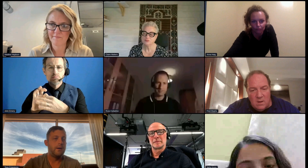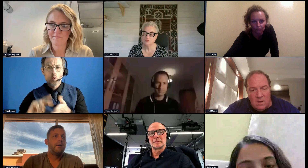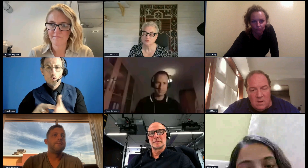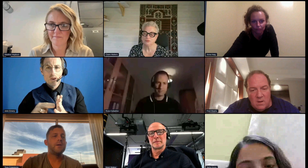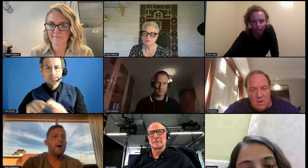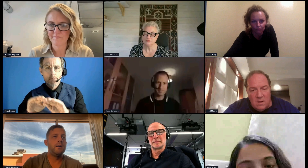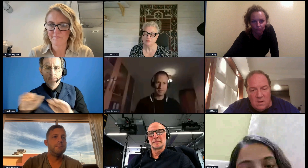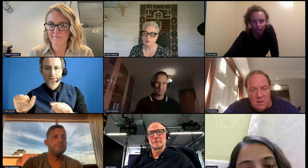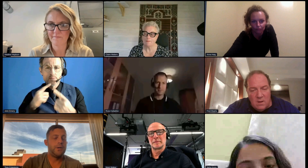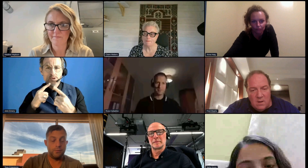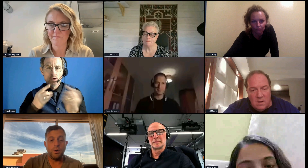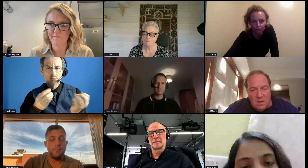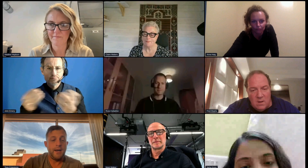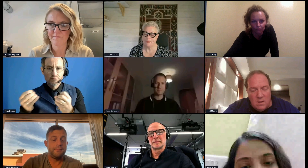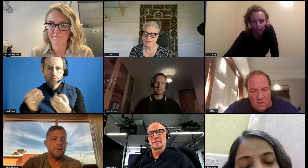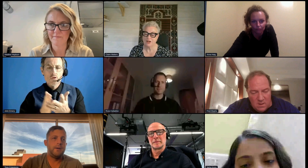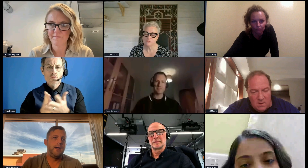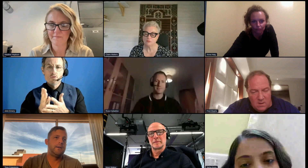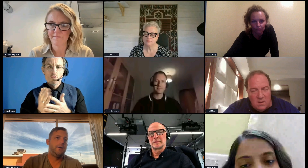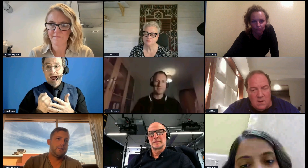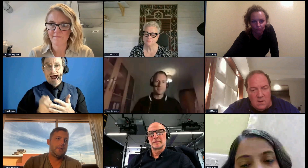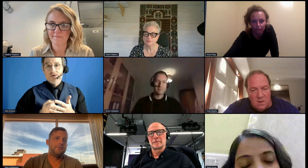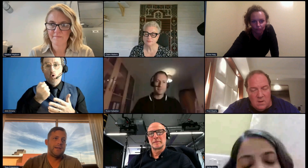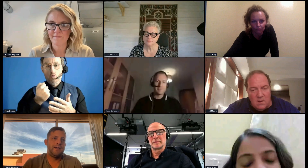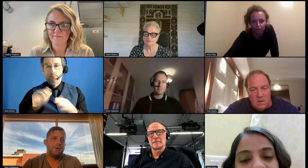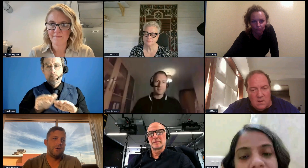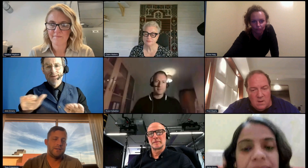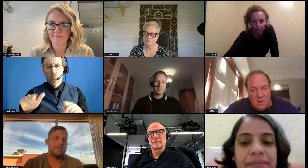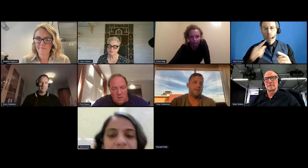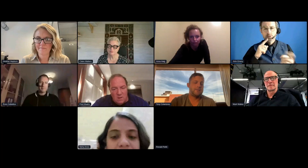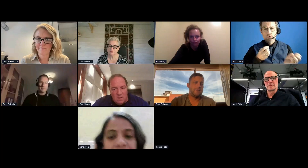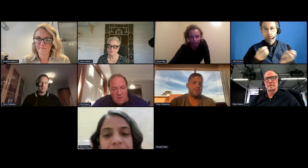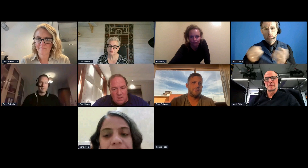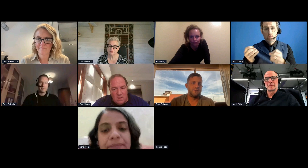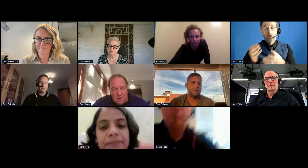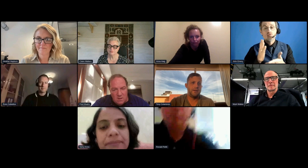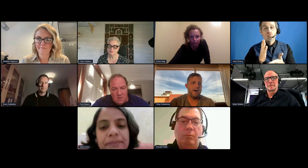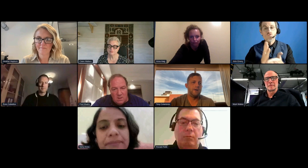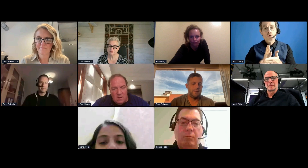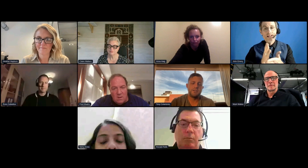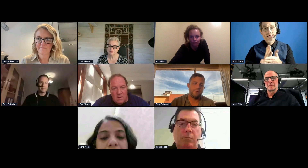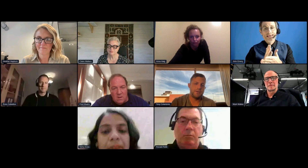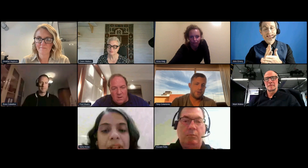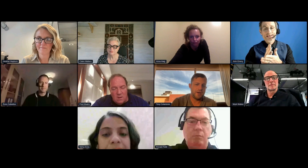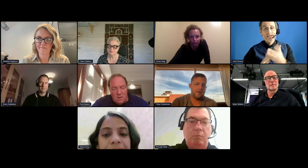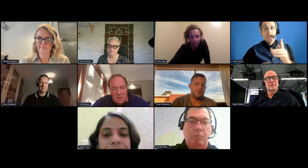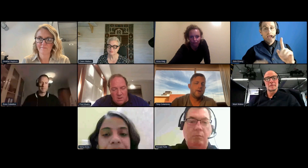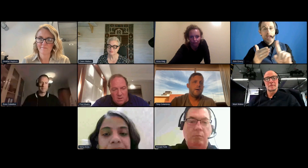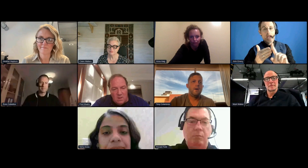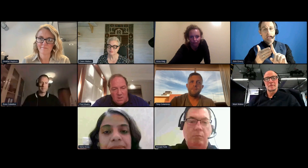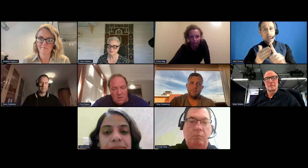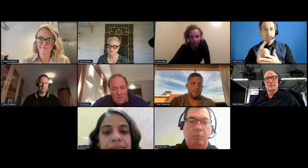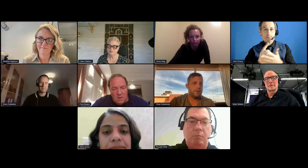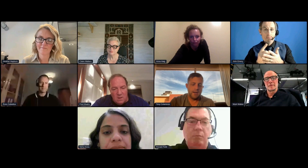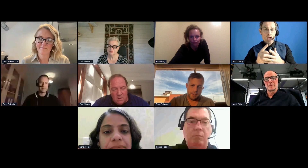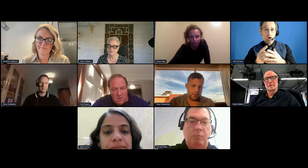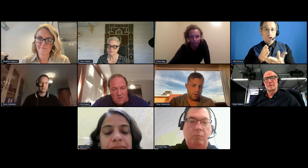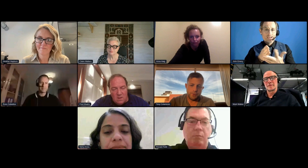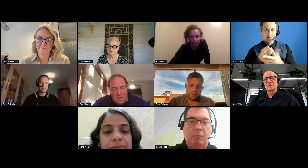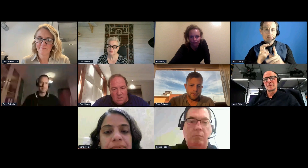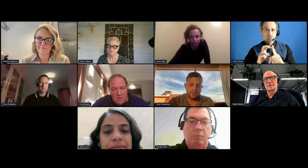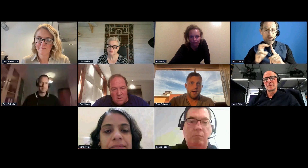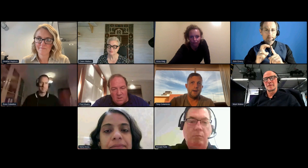our, through our platform. And at the end of the day, though, here it's really about inspiration travel, people,